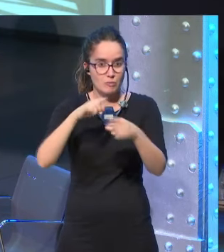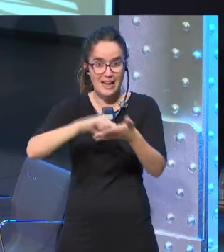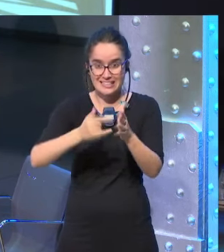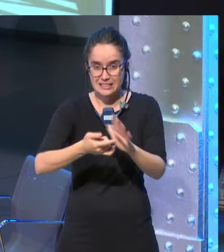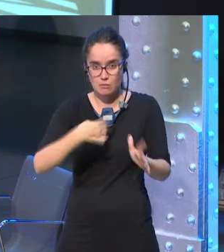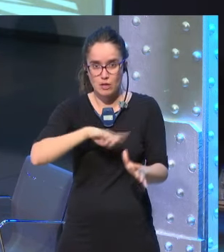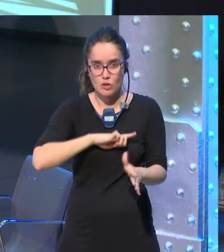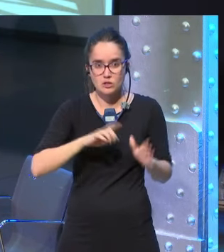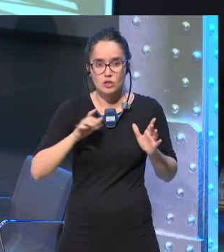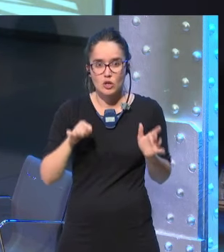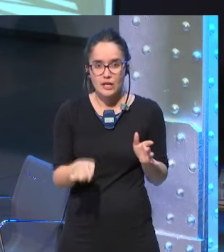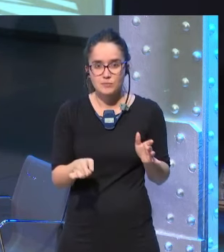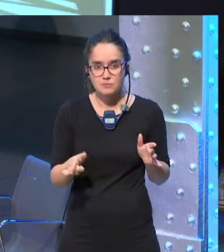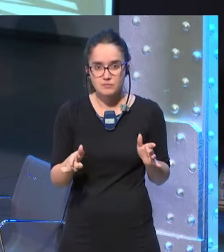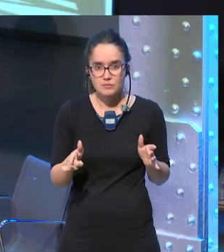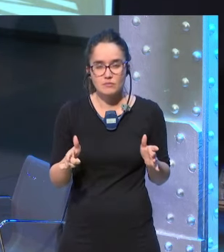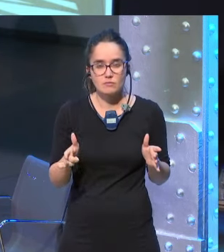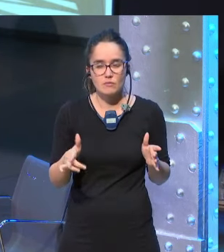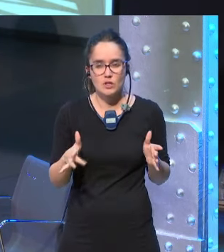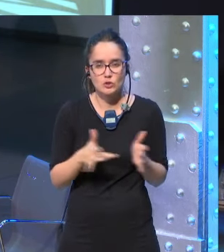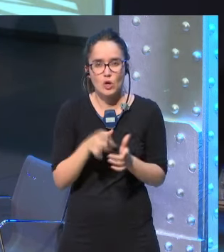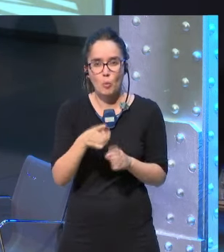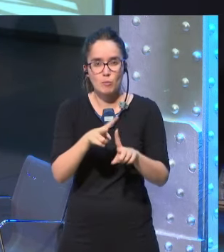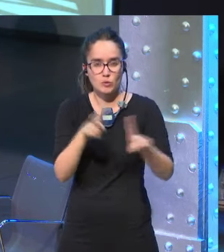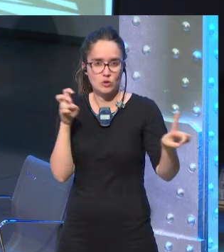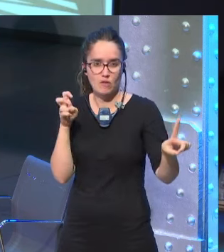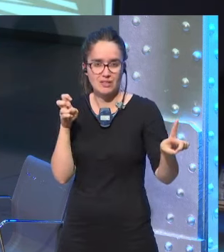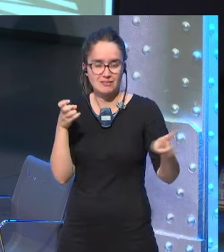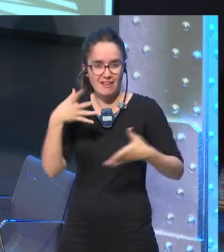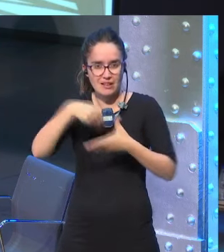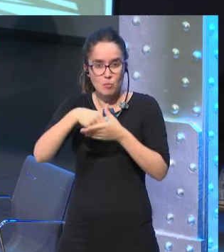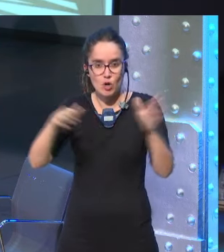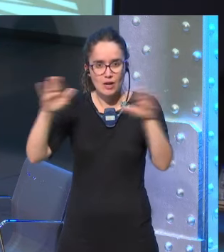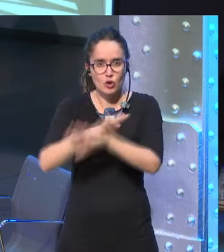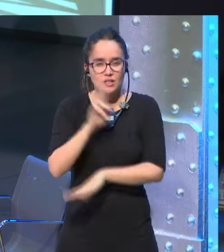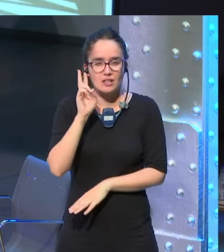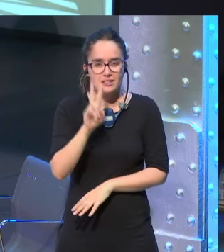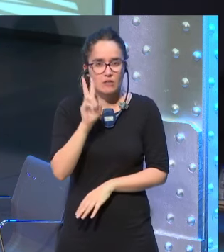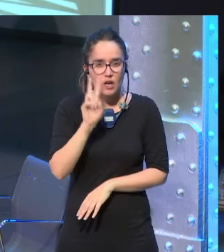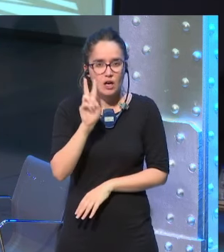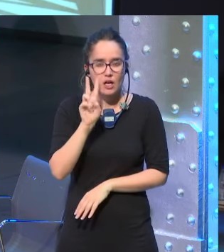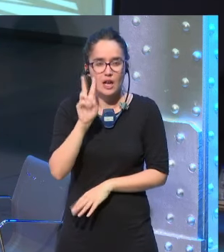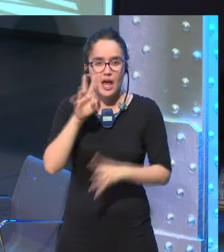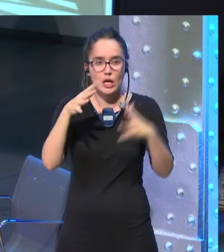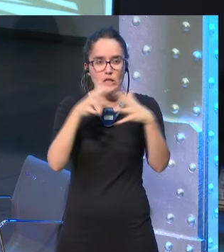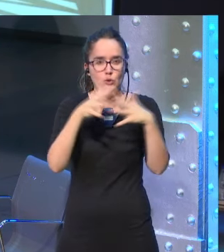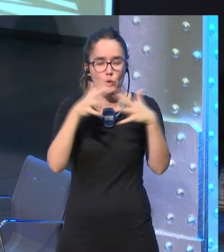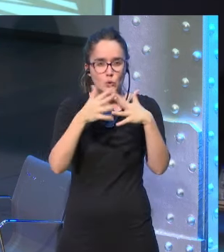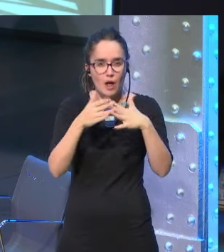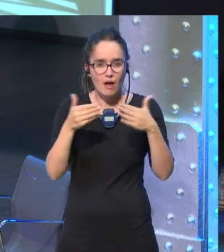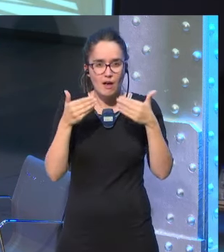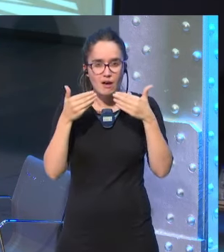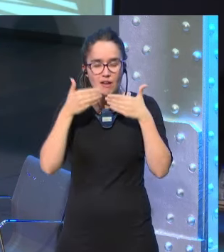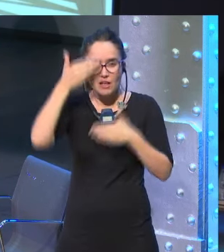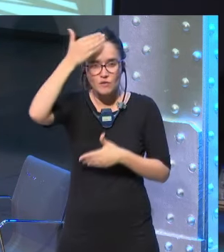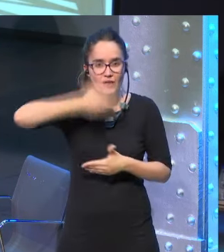how it will look in the interior. So in the nighttime you will actually see the structure through the translucent facade. In the daytime it's actually very